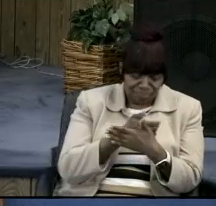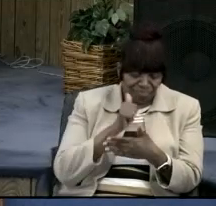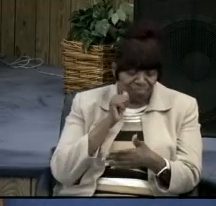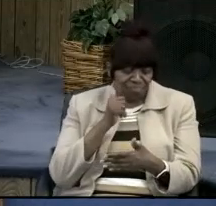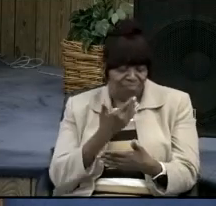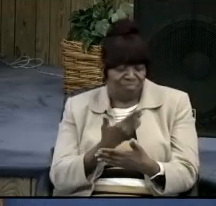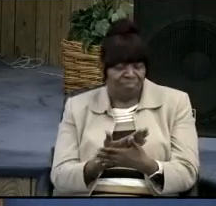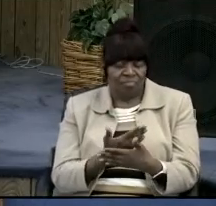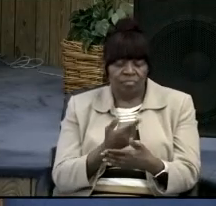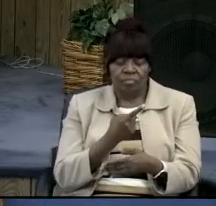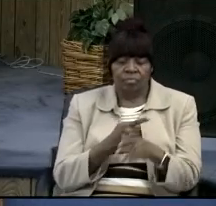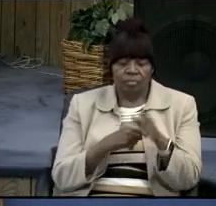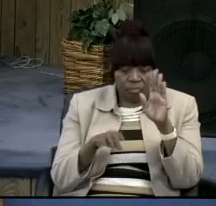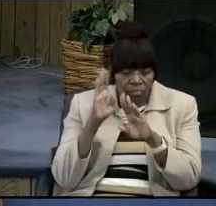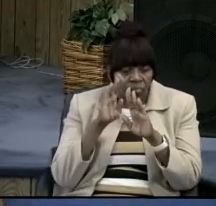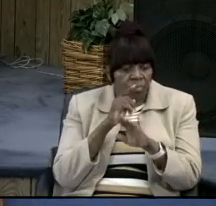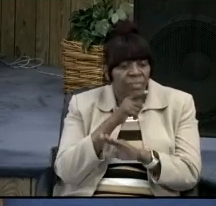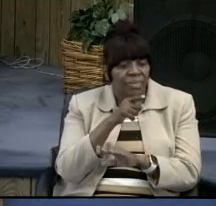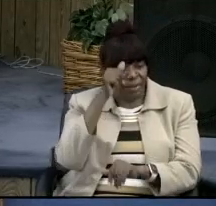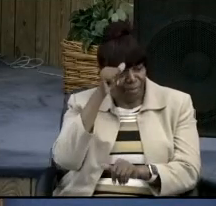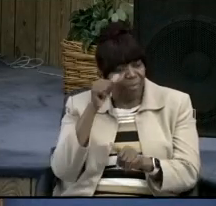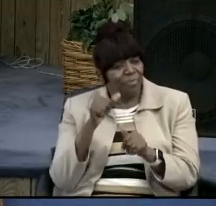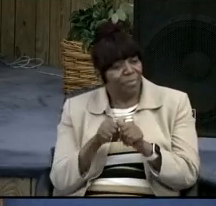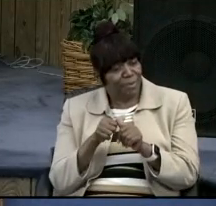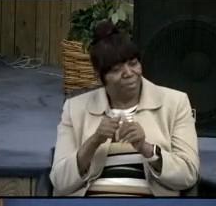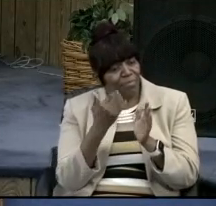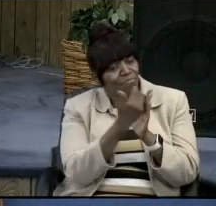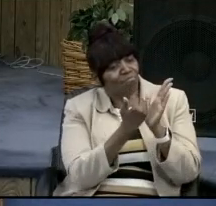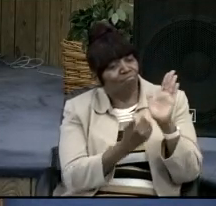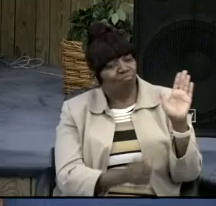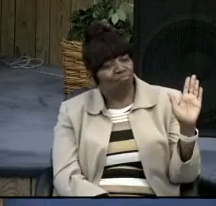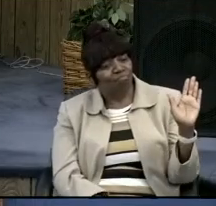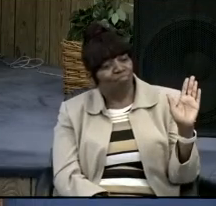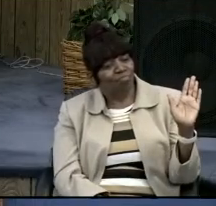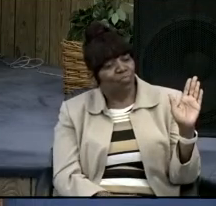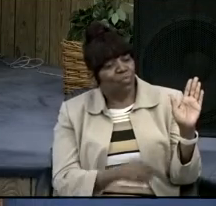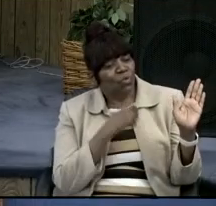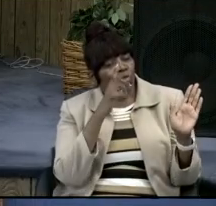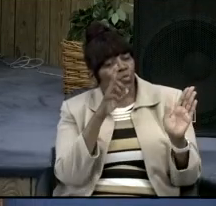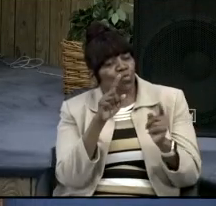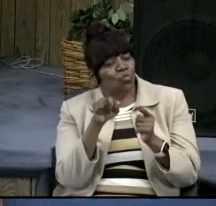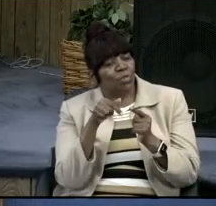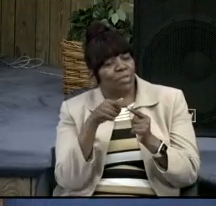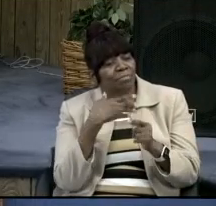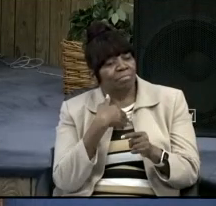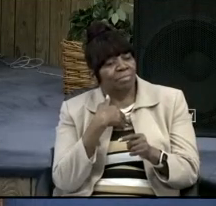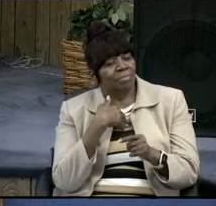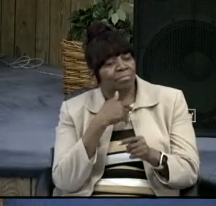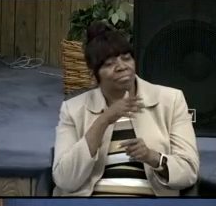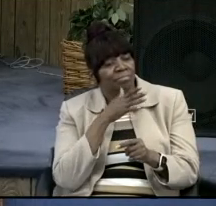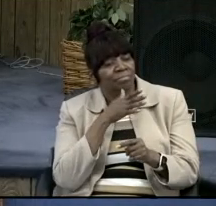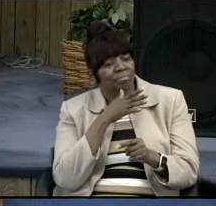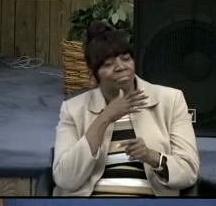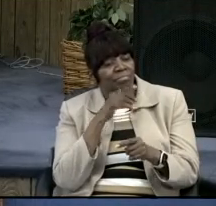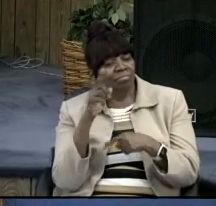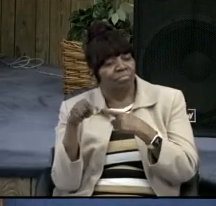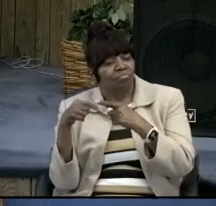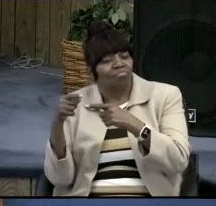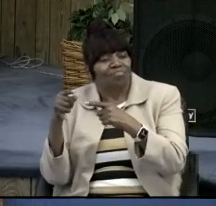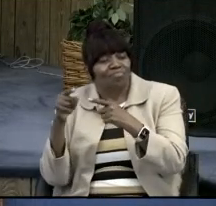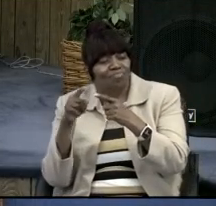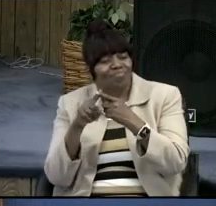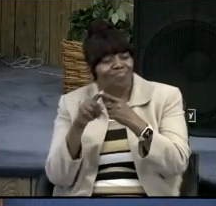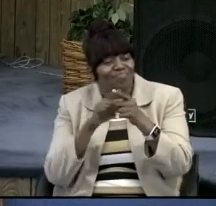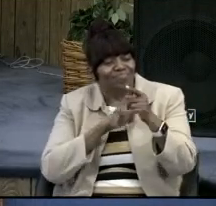get in trouble, they'll remember the record. When mama was in trouble, she took it to the Lord in